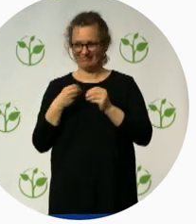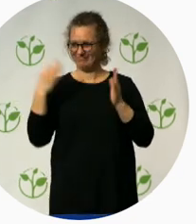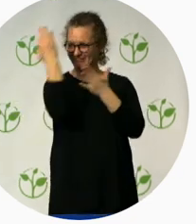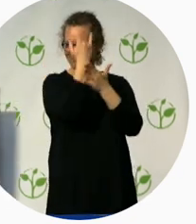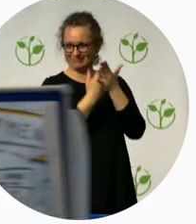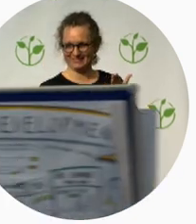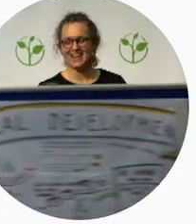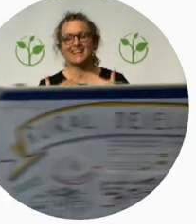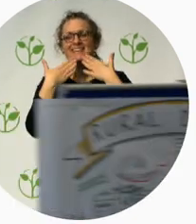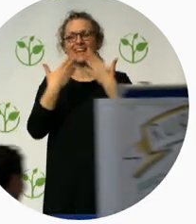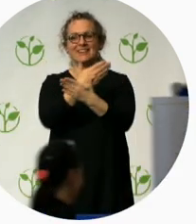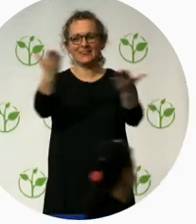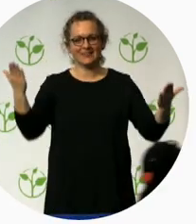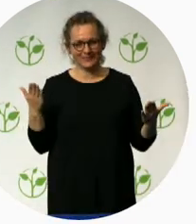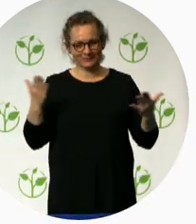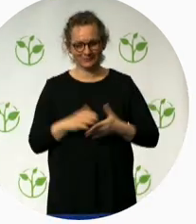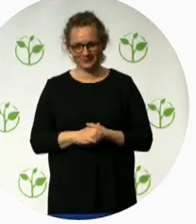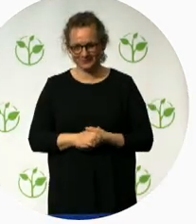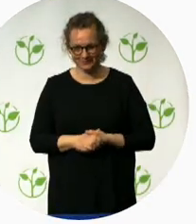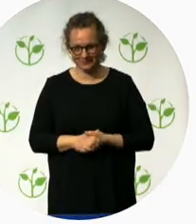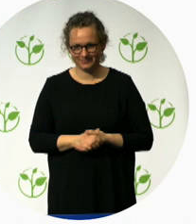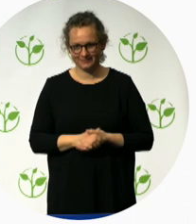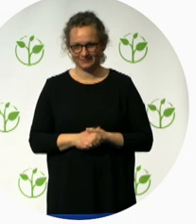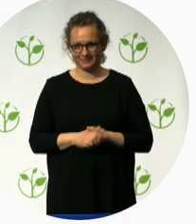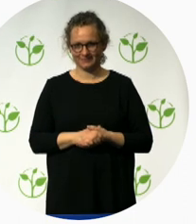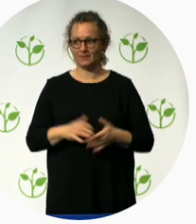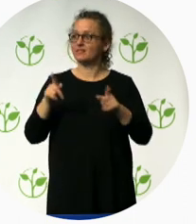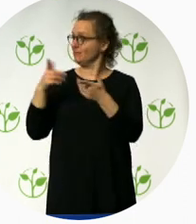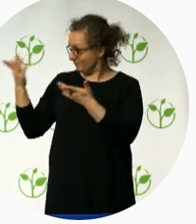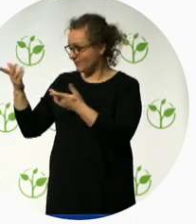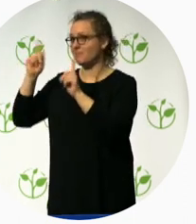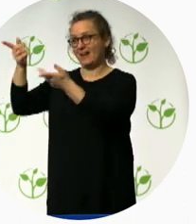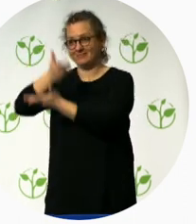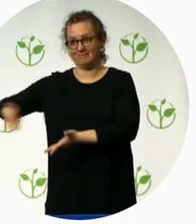And may I ask you all to give a round of applause to our panelists.